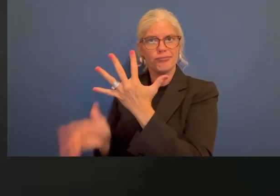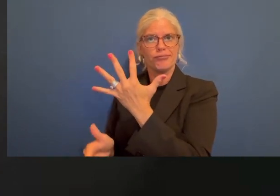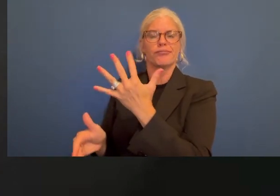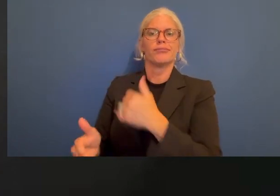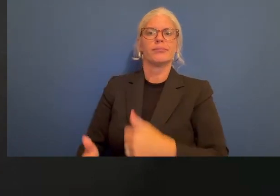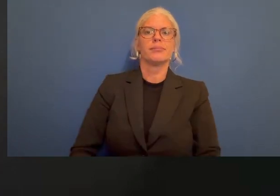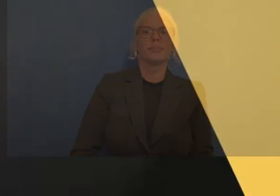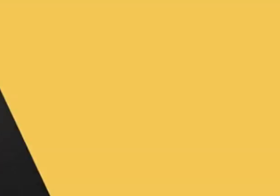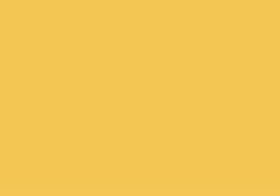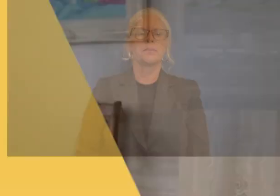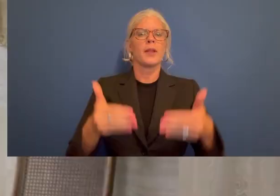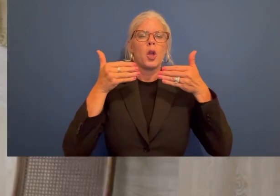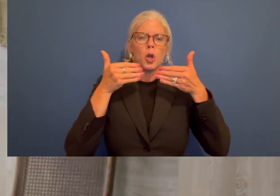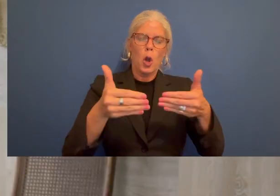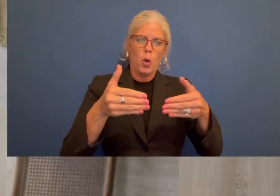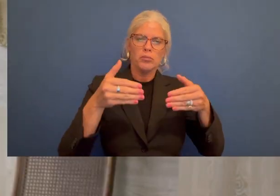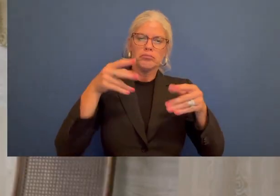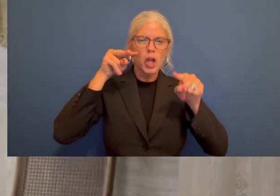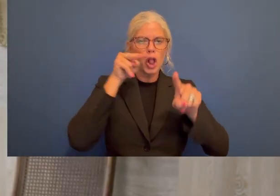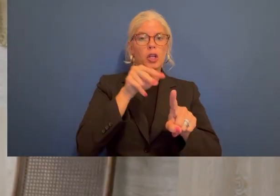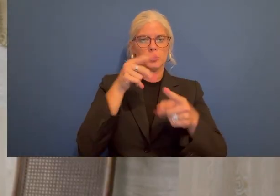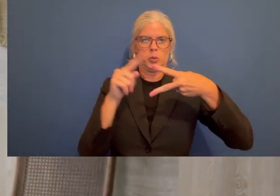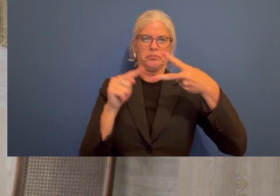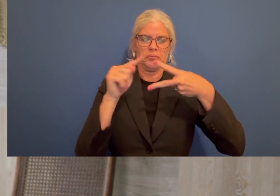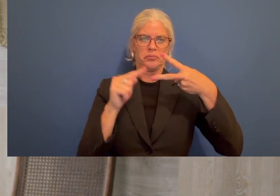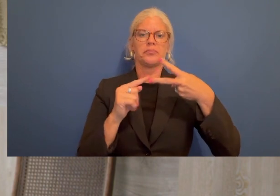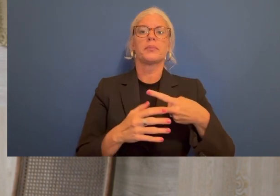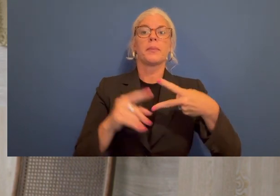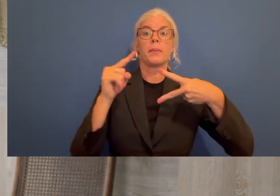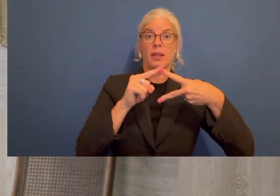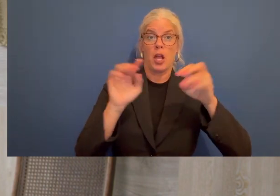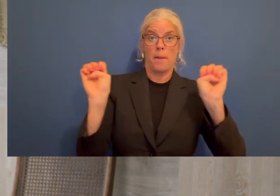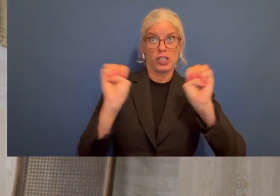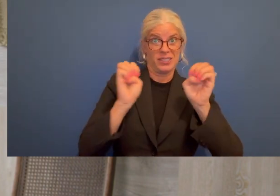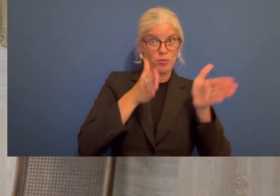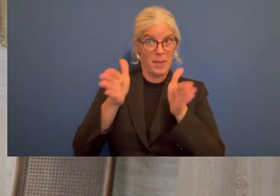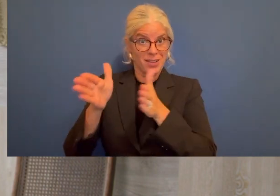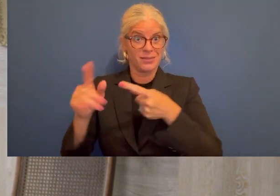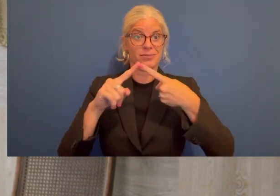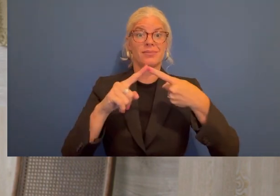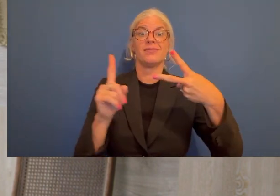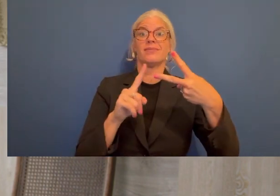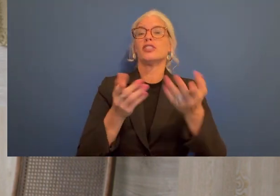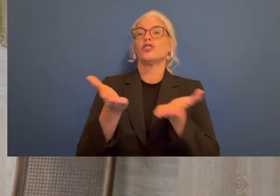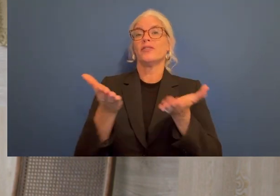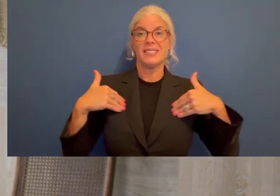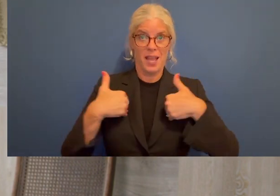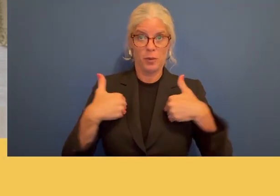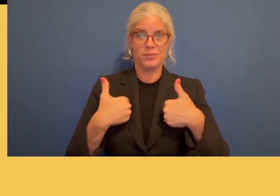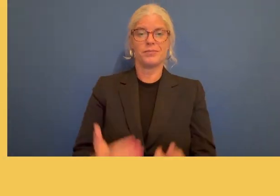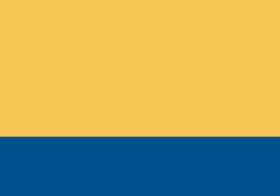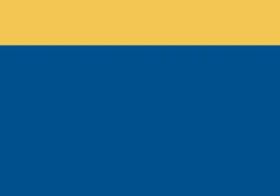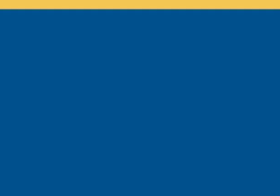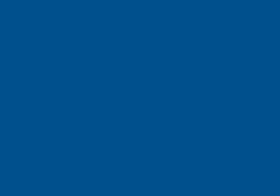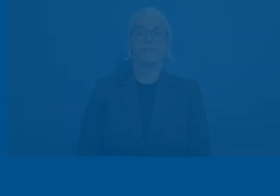video recording of it. Let's take a closer look at two other important things to consider: emergency preparedness and service